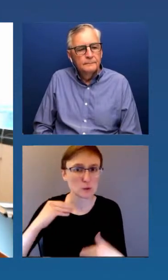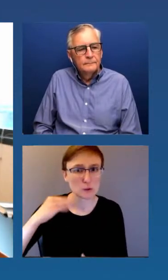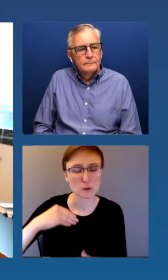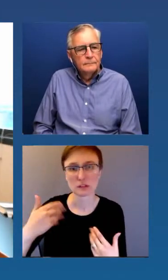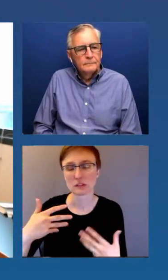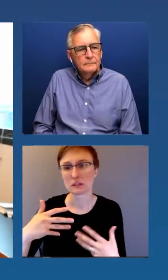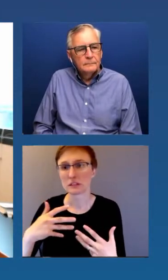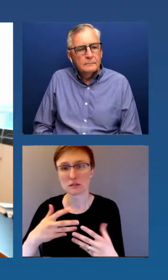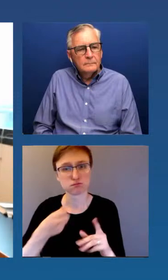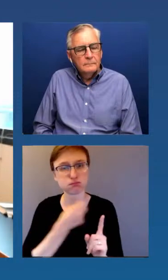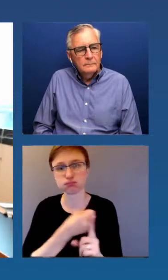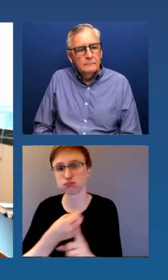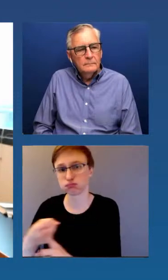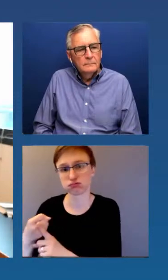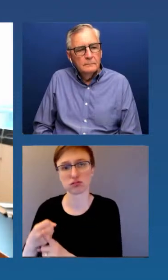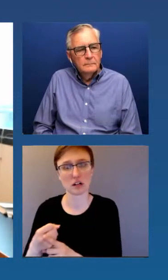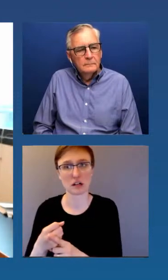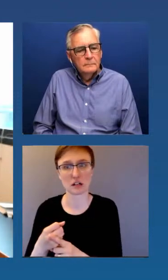not being able to make ends meet.